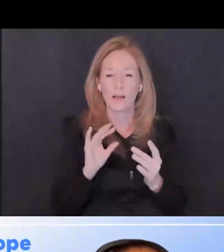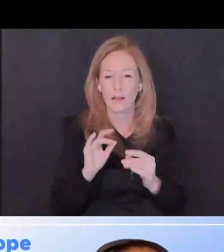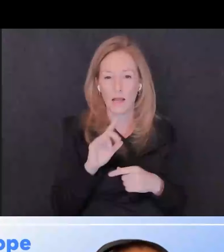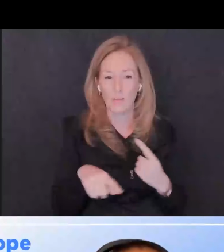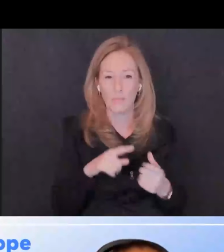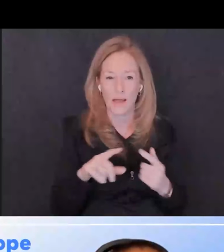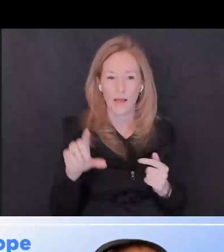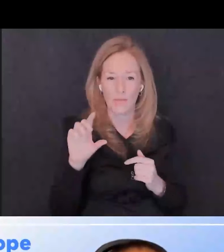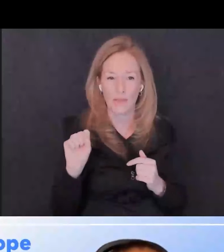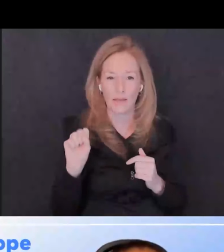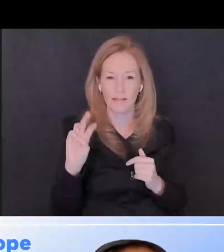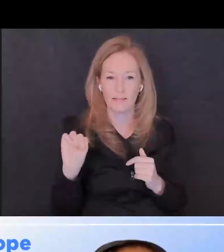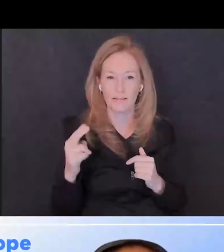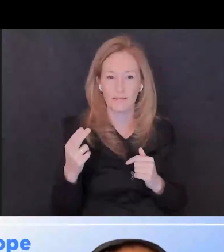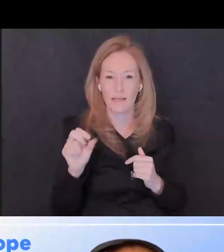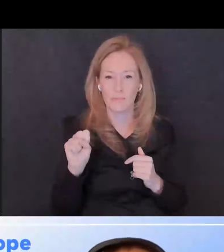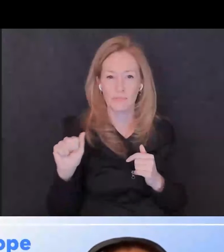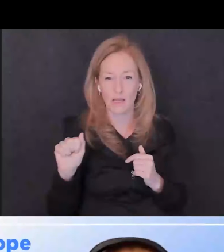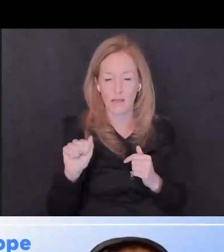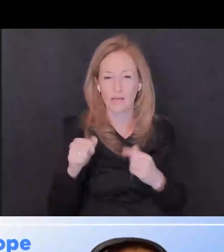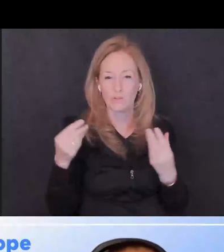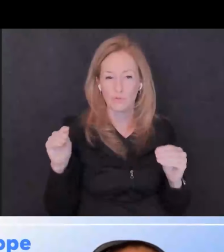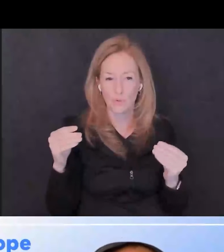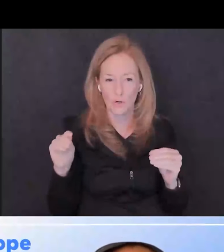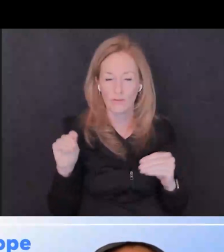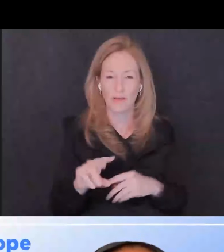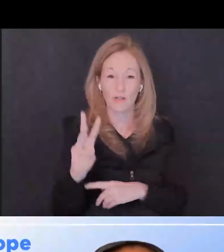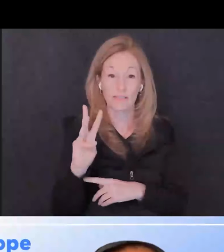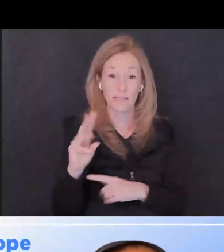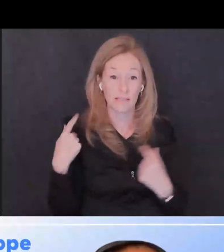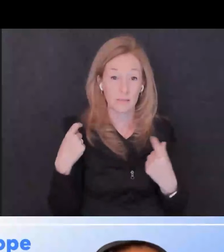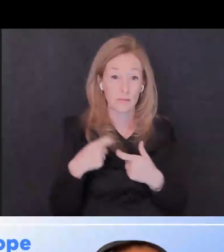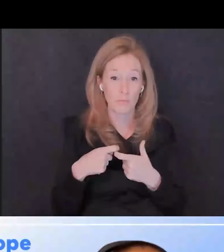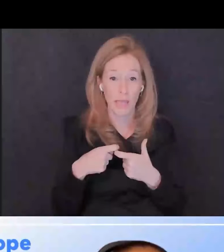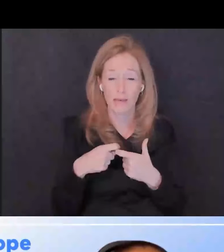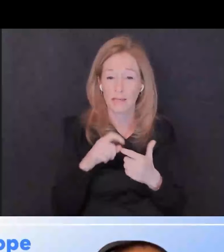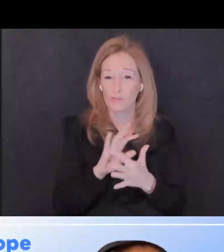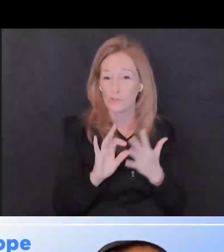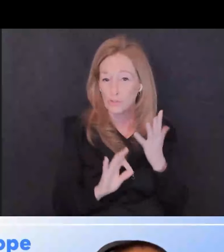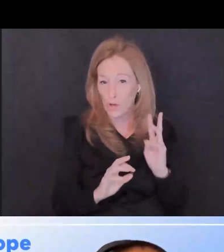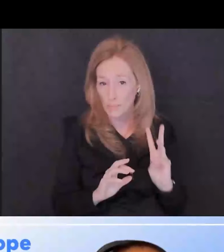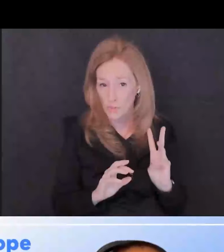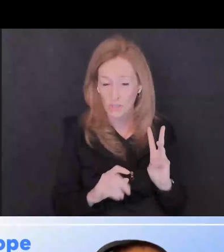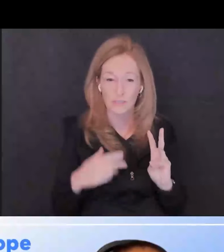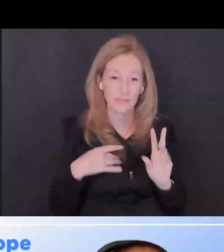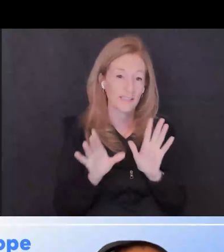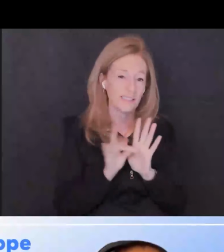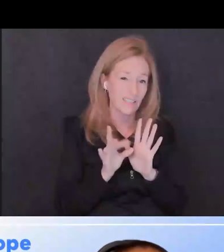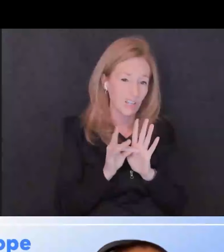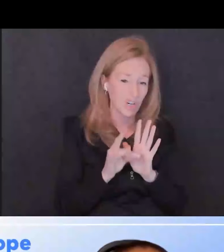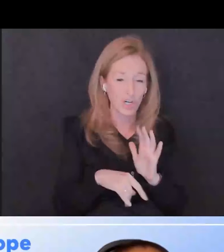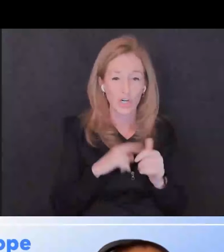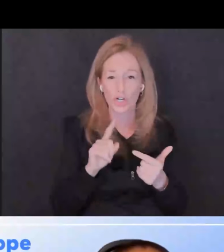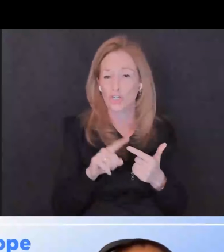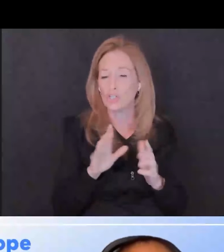SAMHSA store. So, of course, there are 6 Spanish options. If you would like stickers, safety plan pads,